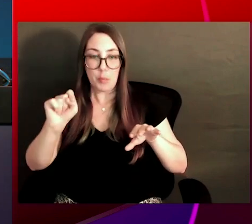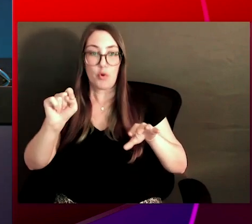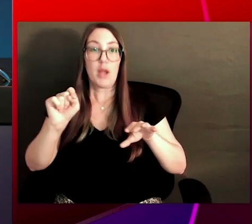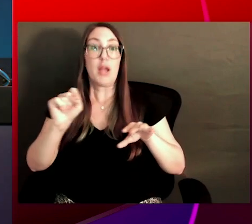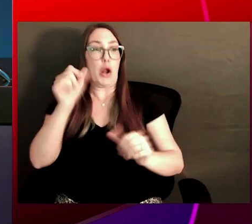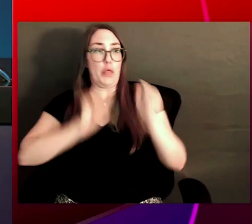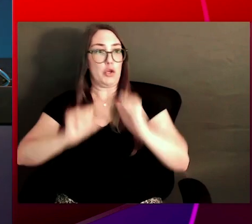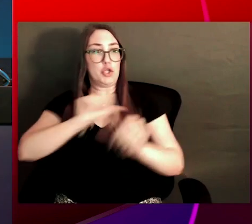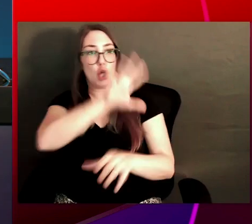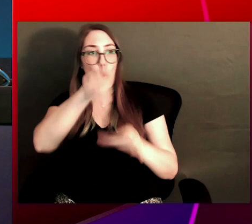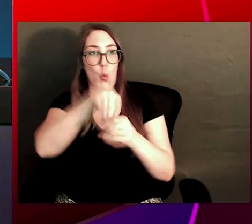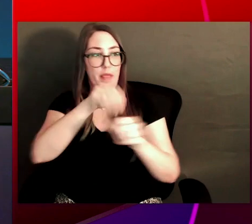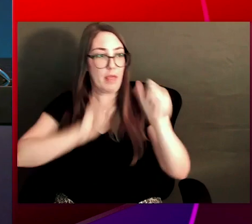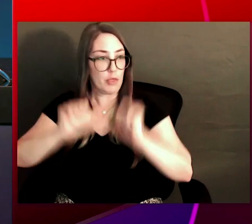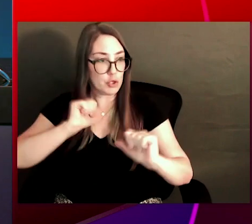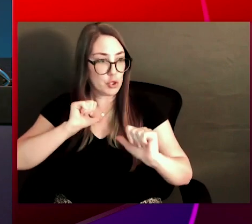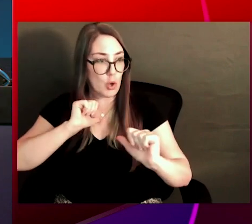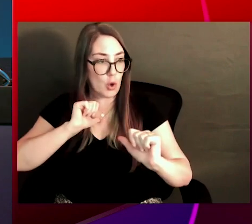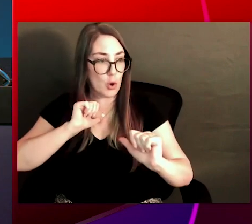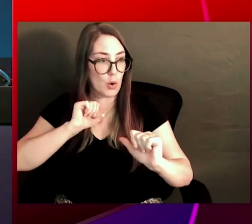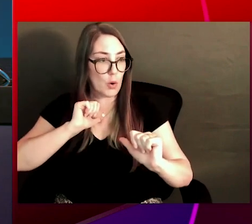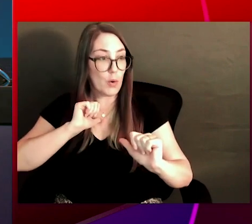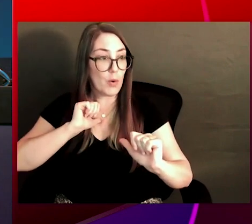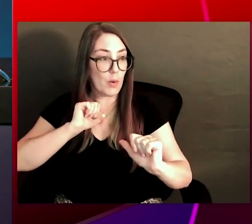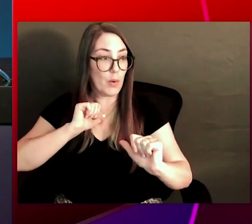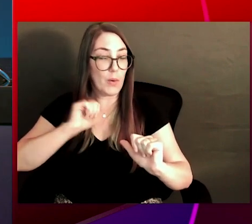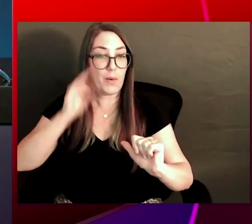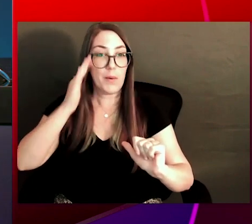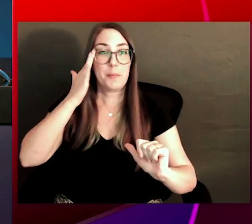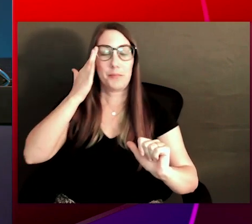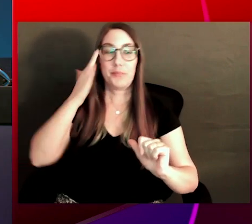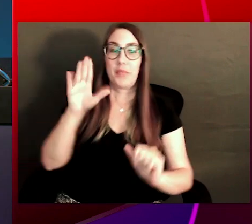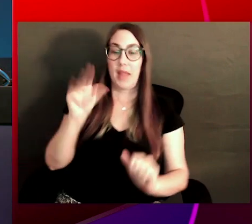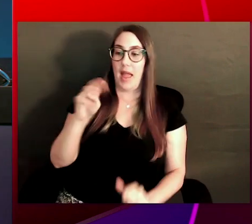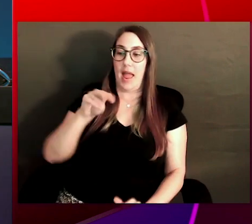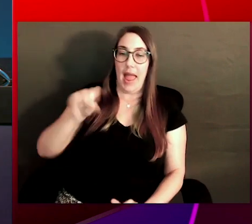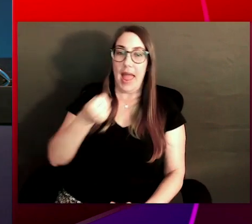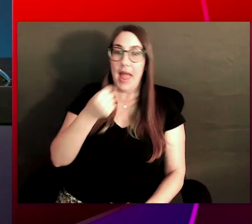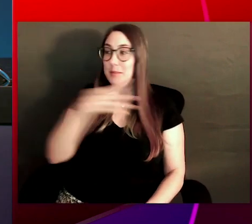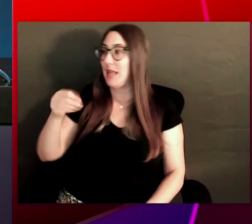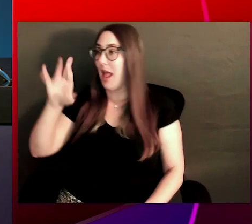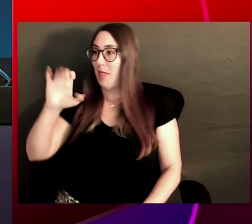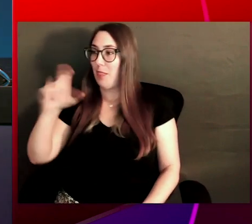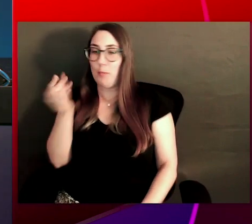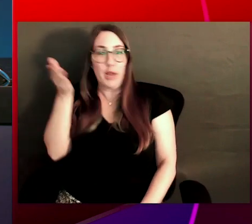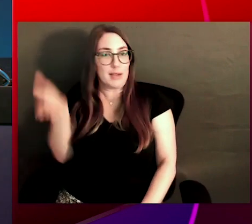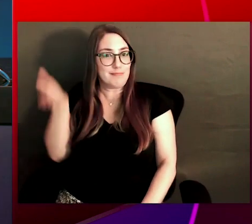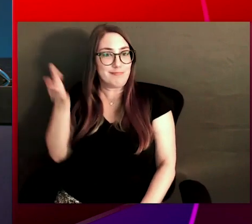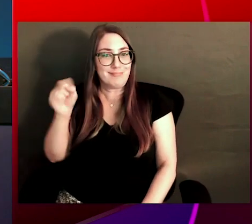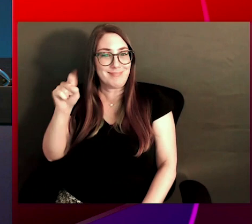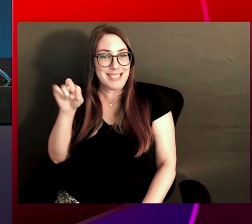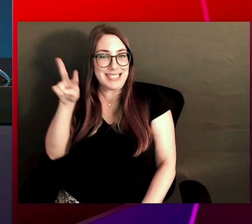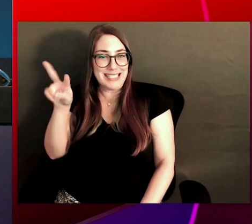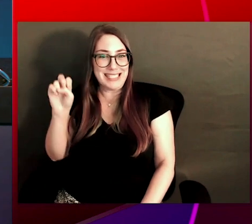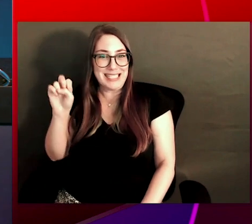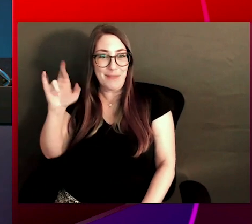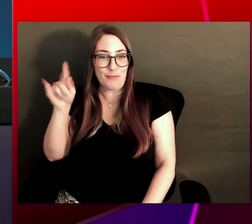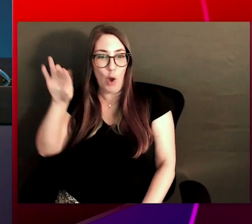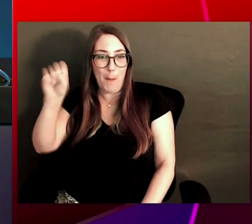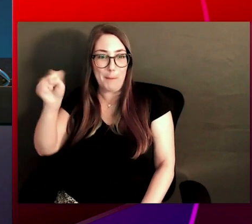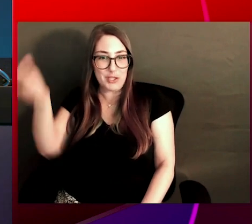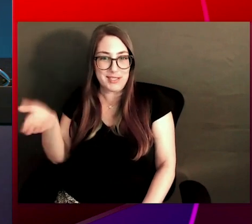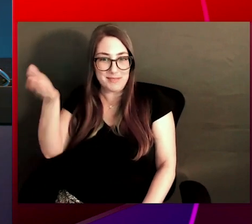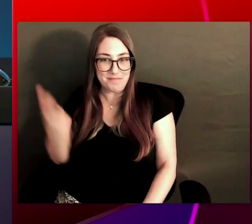show. Yes. Yeah, we are going to show some code. AMster, the Brit, a.k.a. Steve Roberts, developer advocate for .NET, with